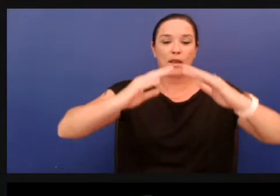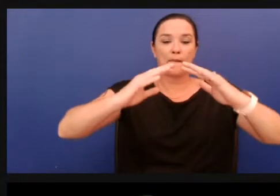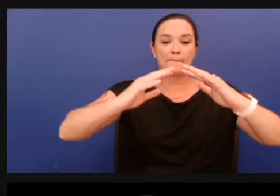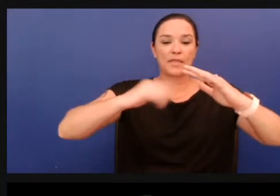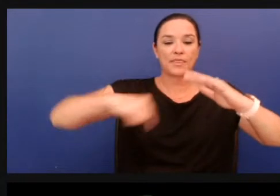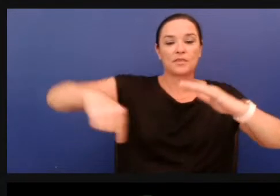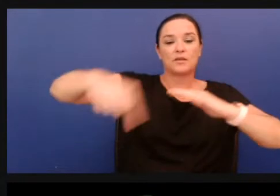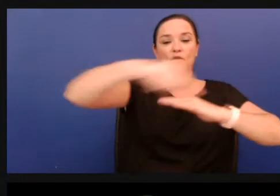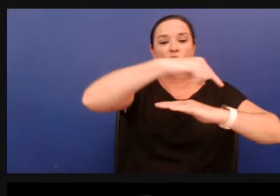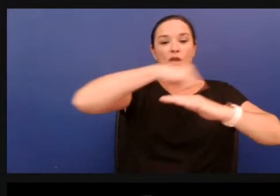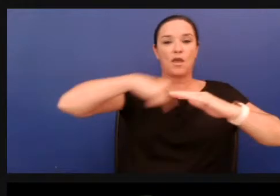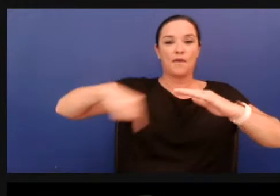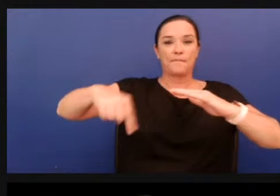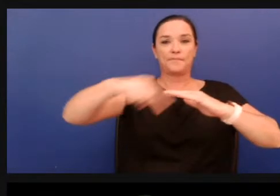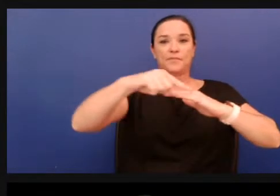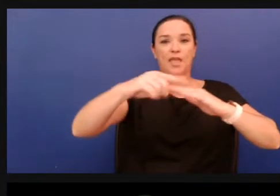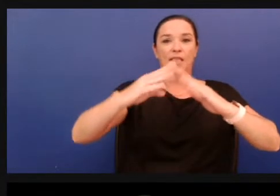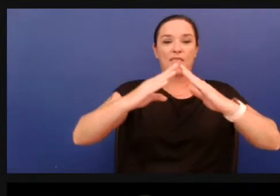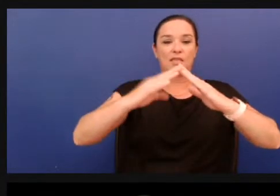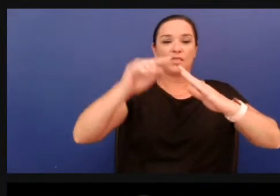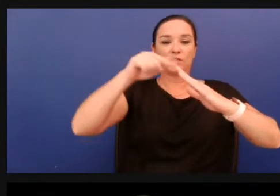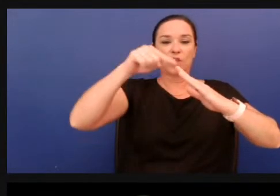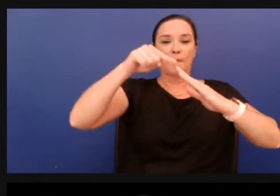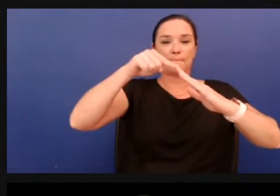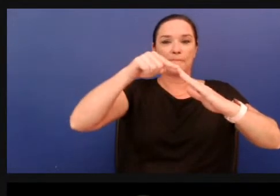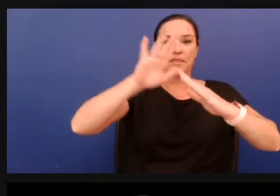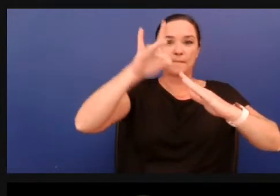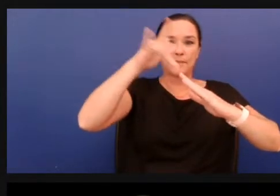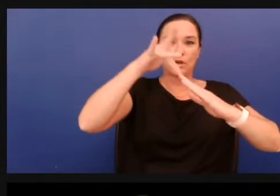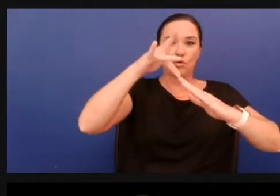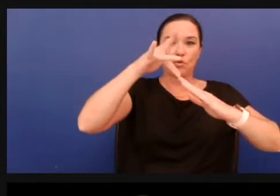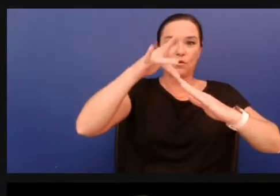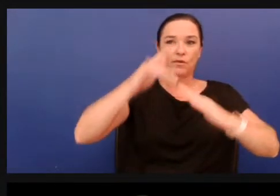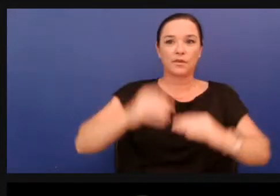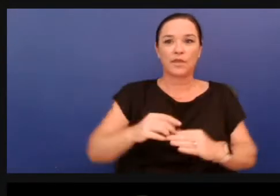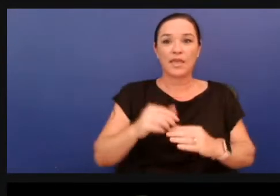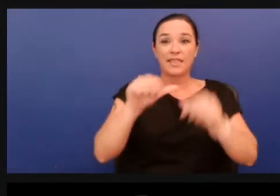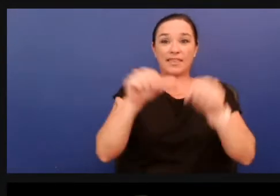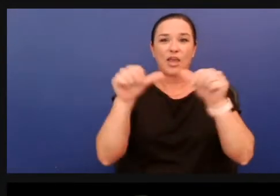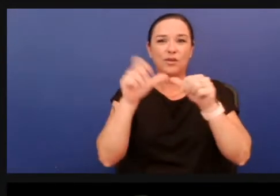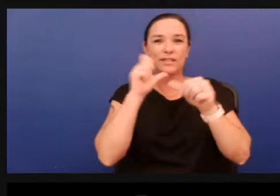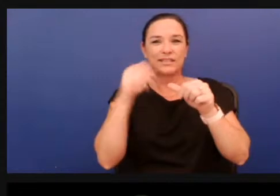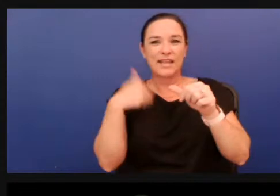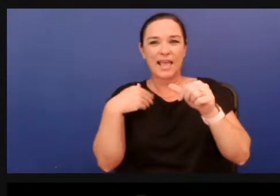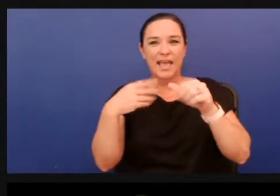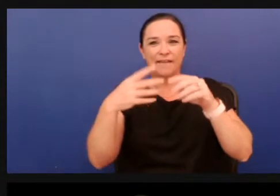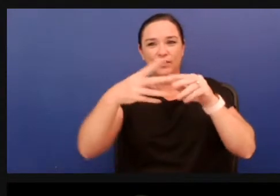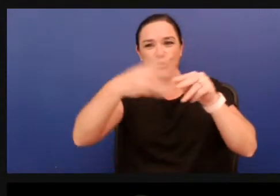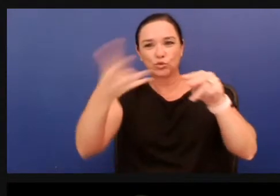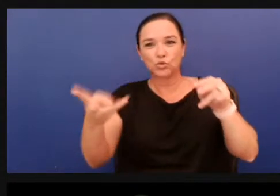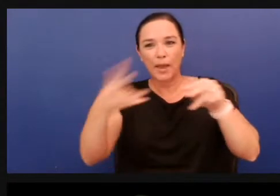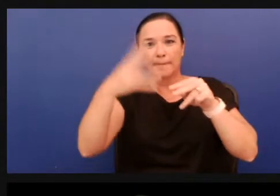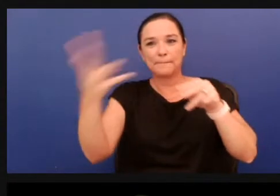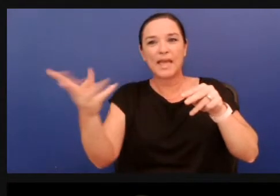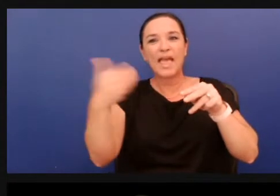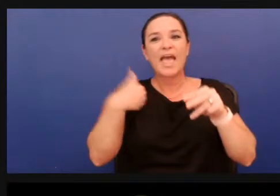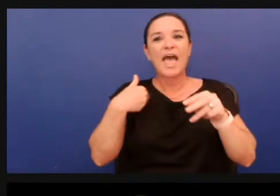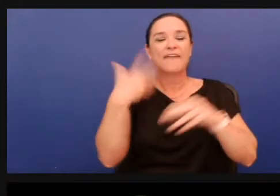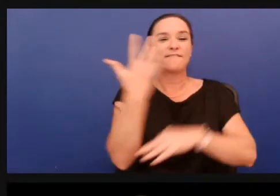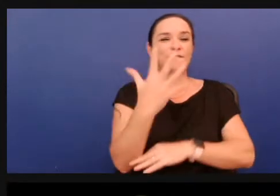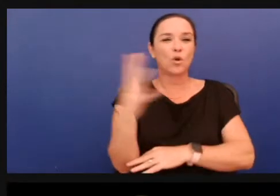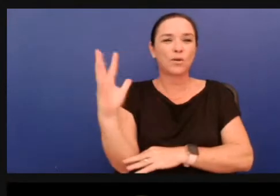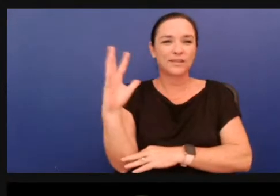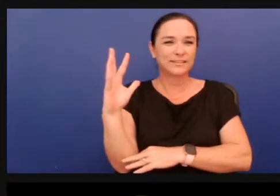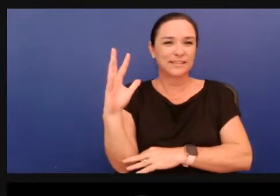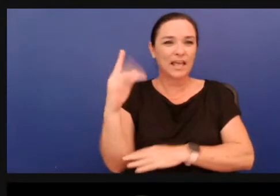It's hard to tell. This area right through here that doesn't show these stripes is all forested, and the satellite can't